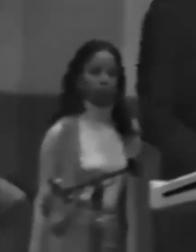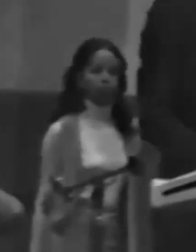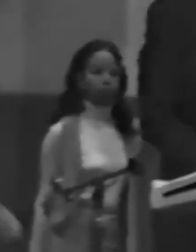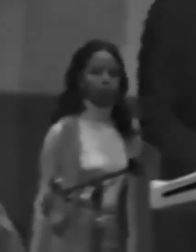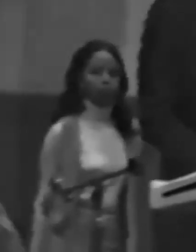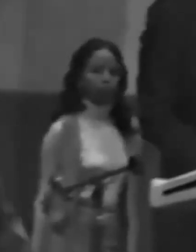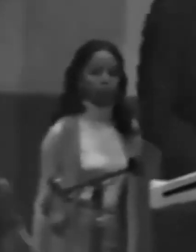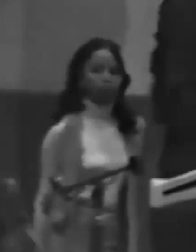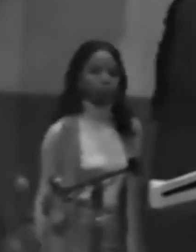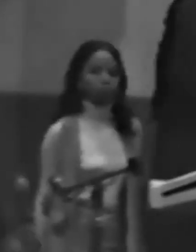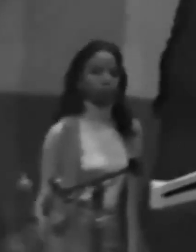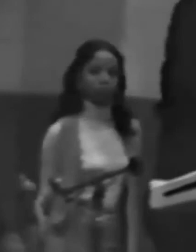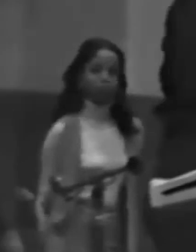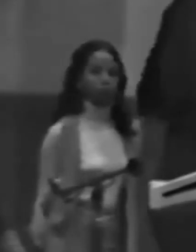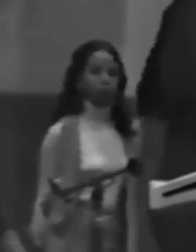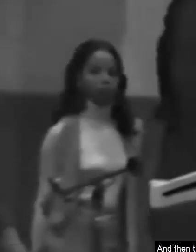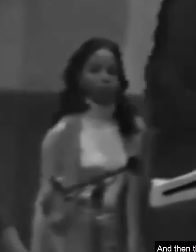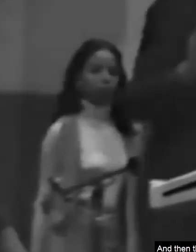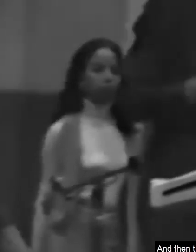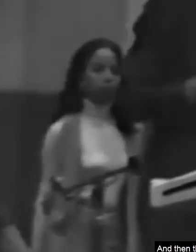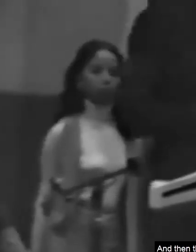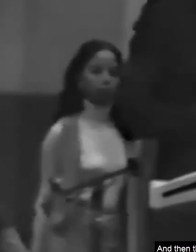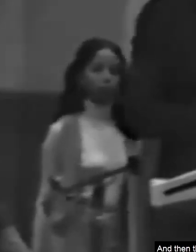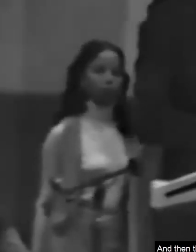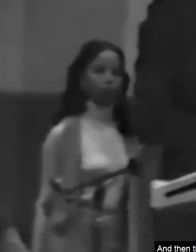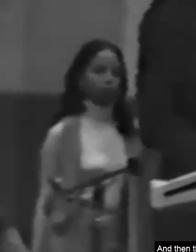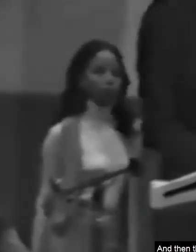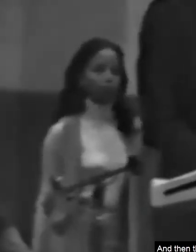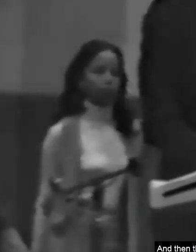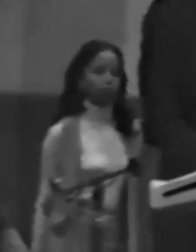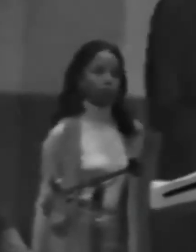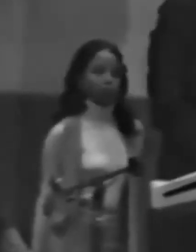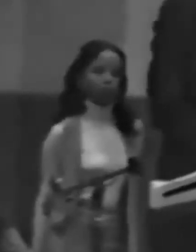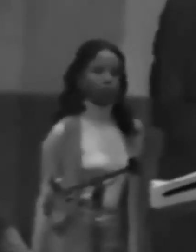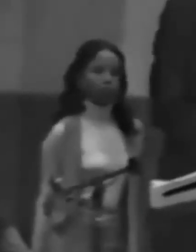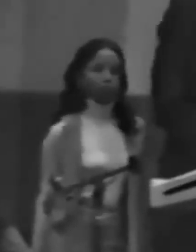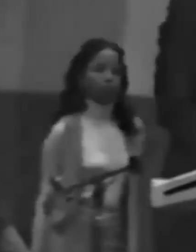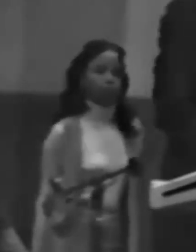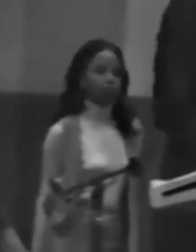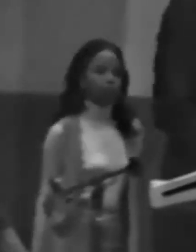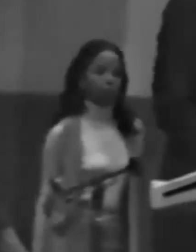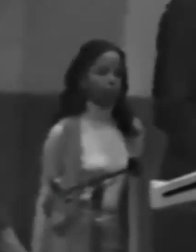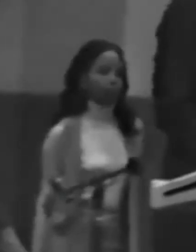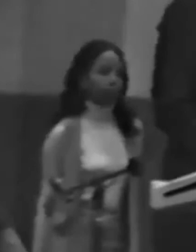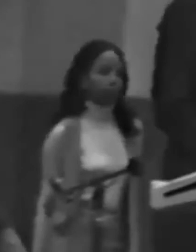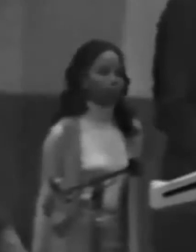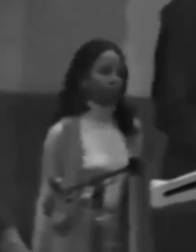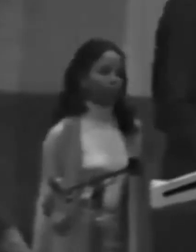isn't any left for you. And then they'll tell black people, Chicanos have eaten all the pie and there isn't any left for you.